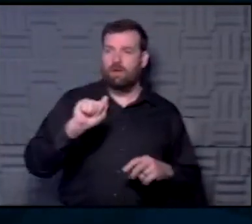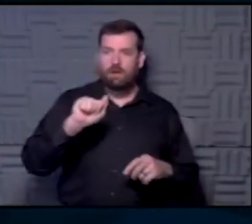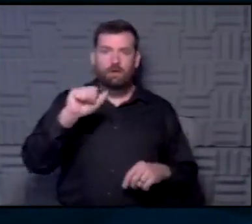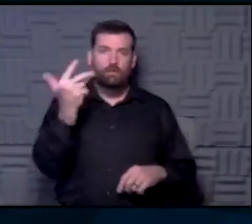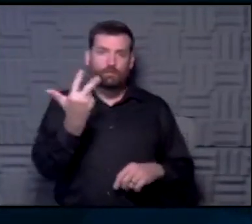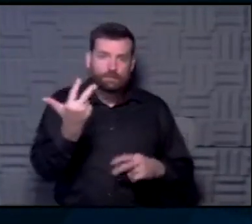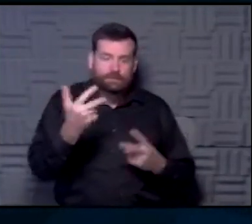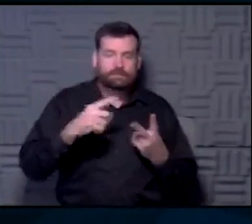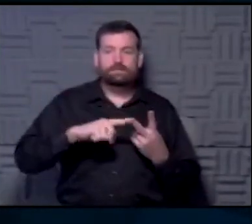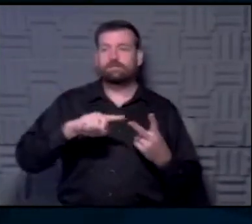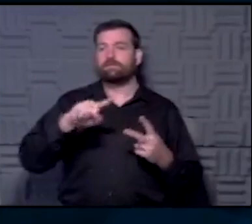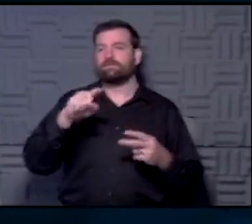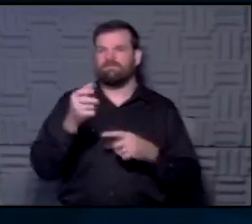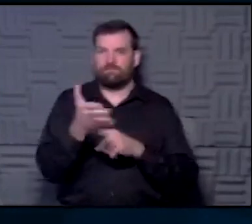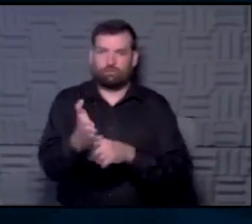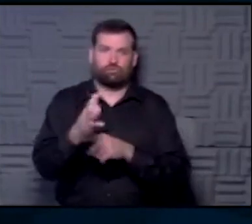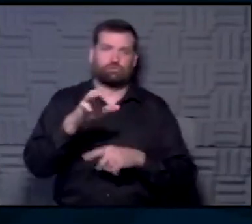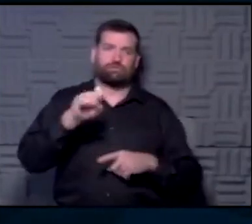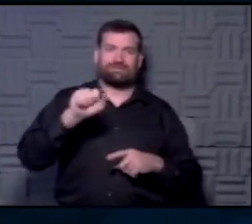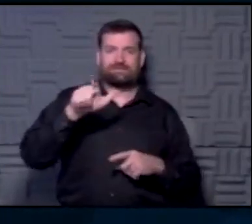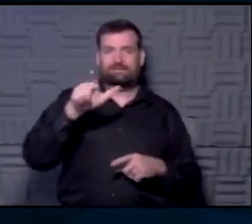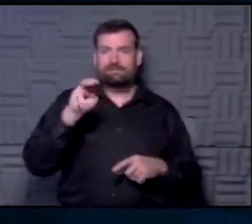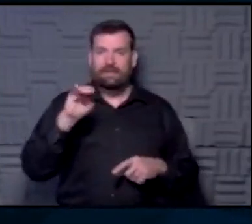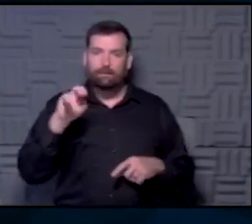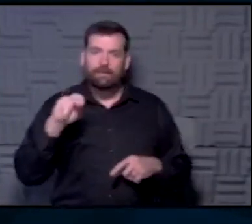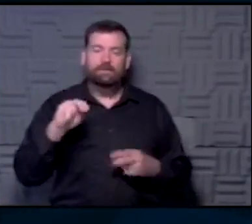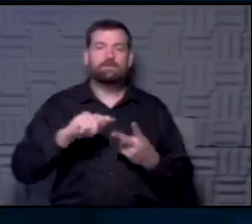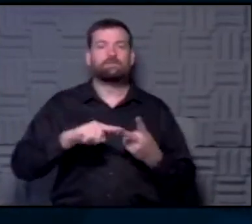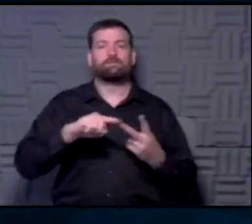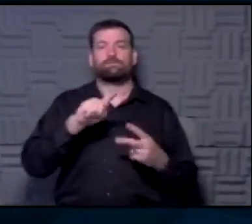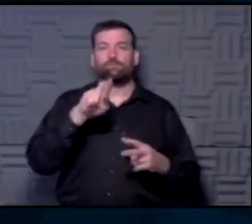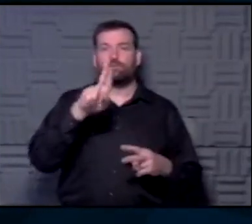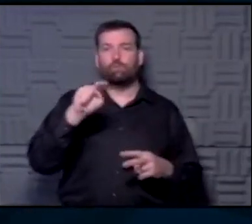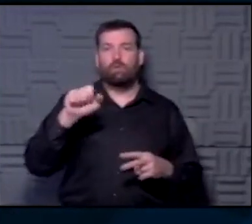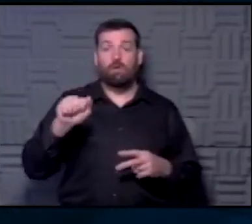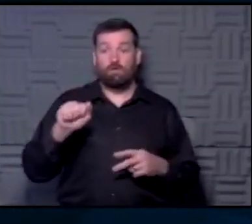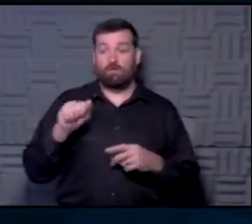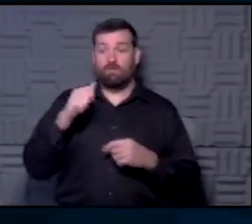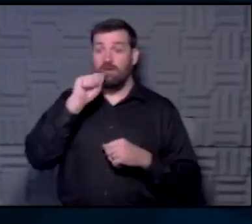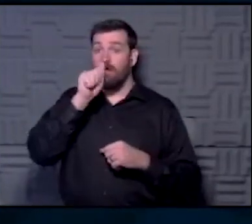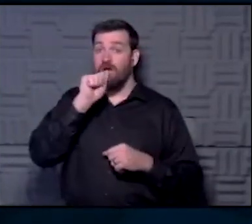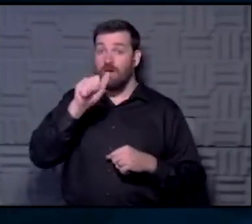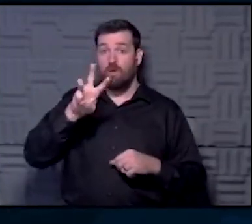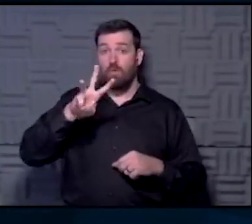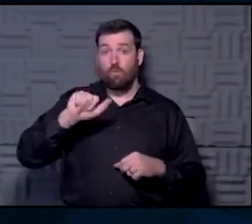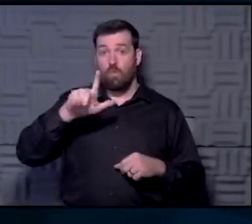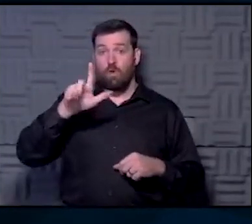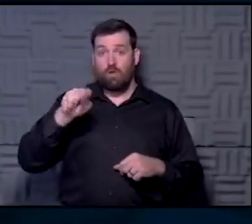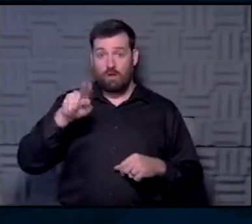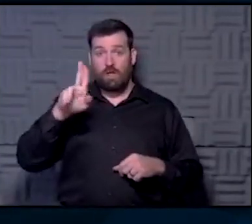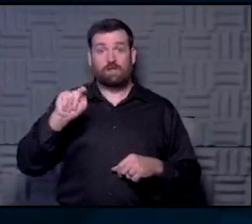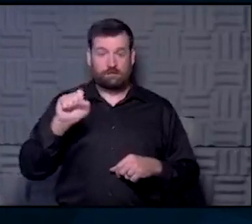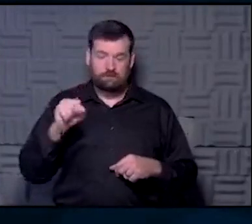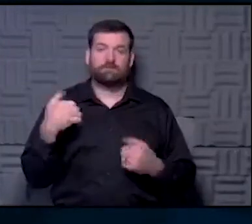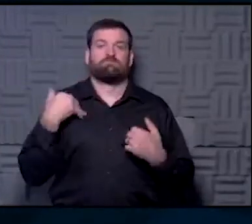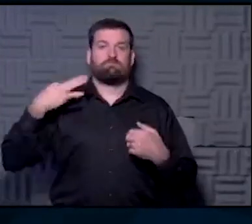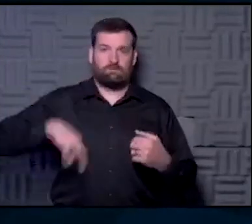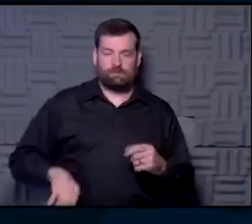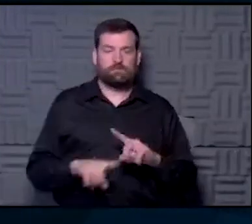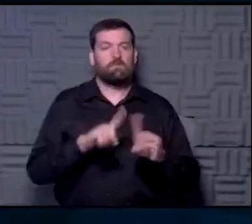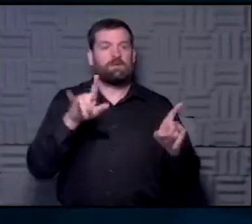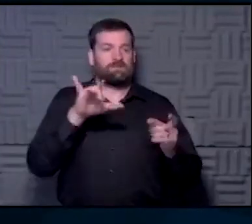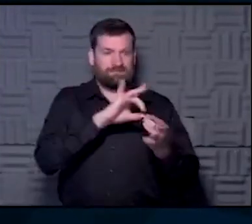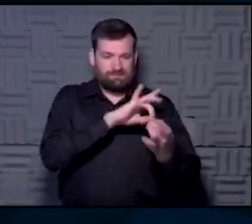tuna, trout, halibut, walnuts and such have those brain health benefits, but now we're understanding more about gut